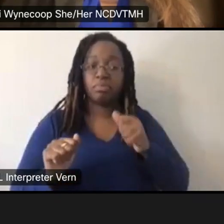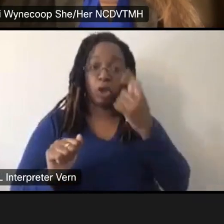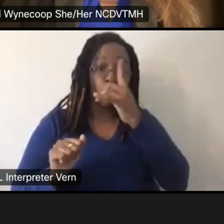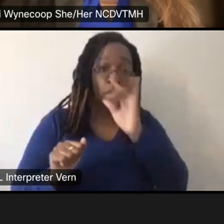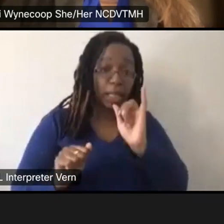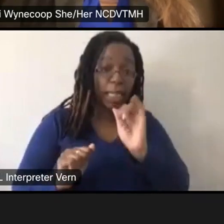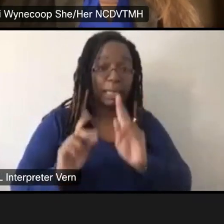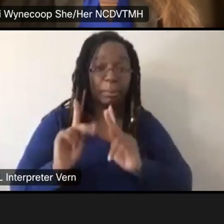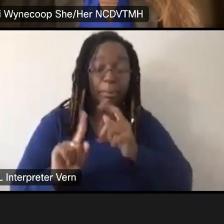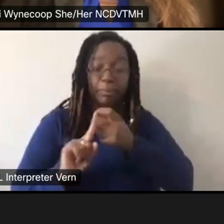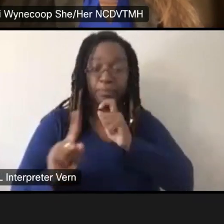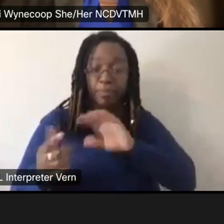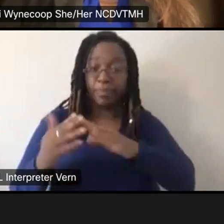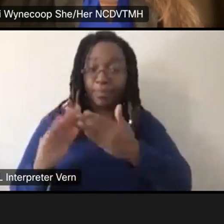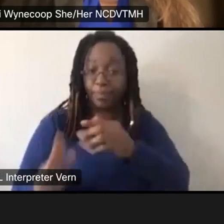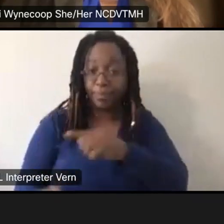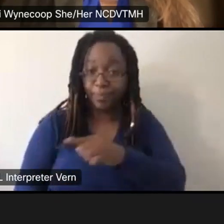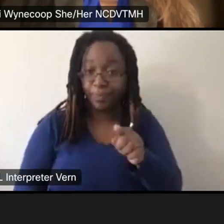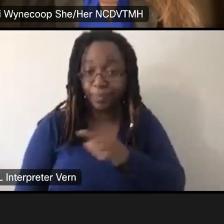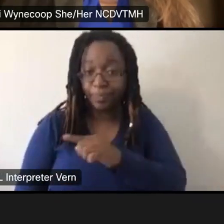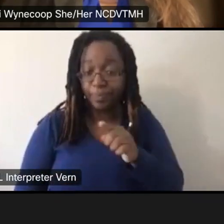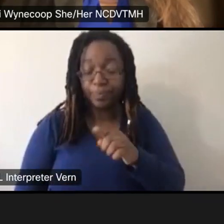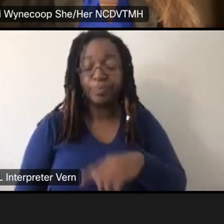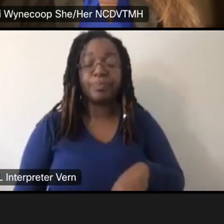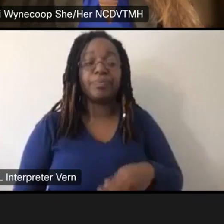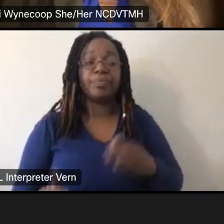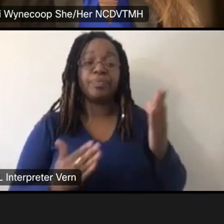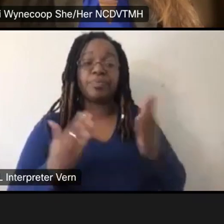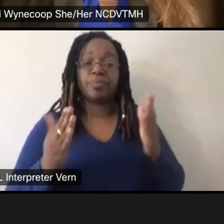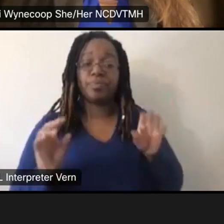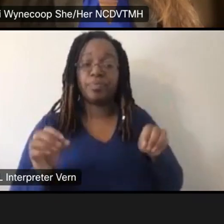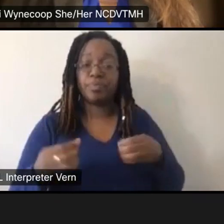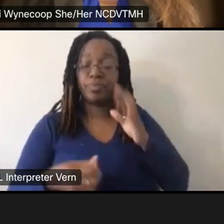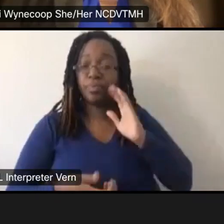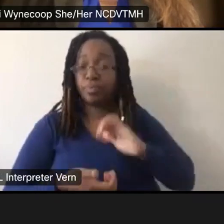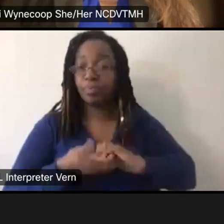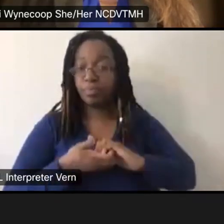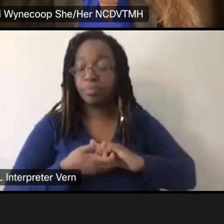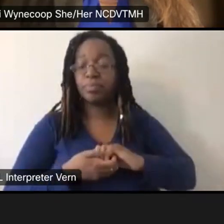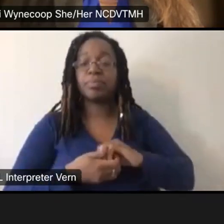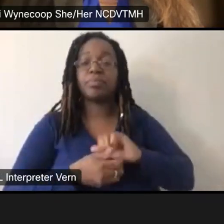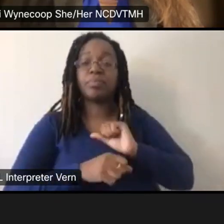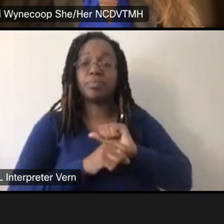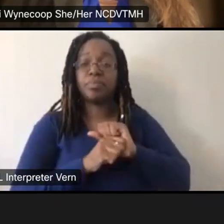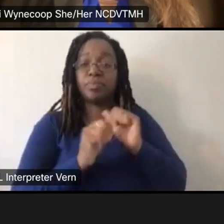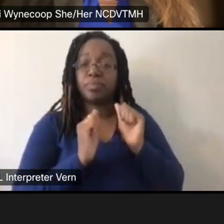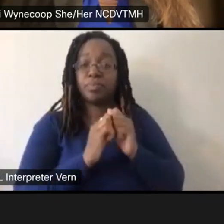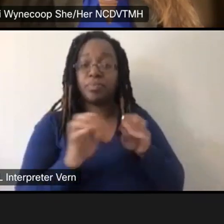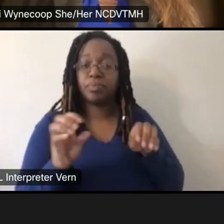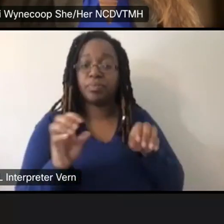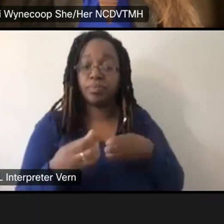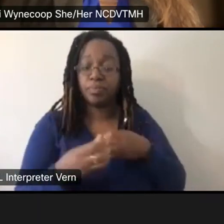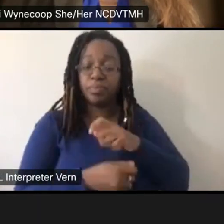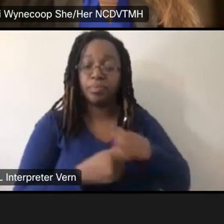important that that service organizations are partnering and working with organizations that specifically work with